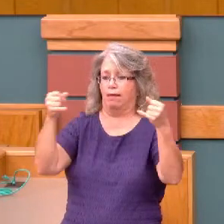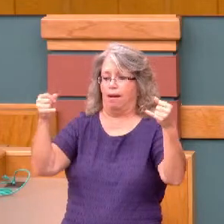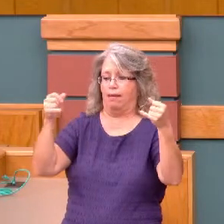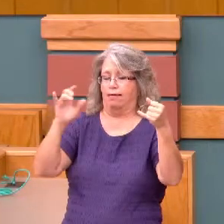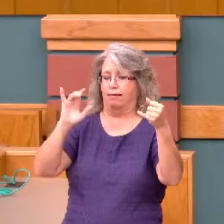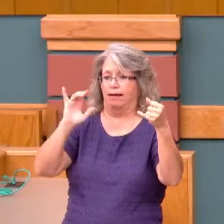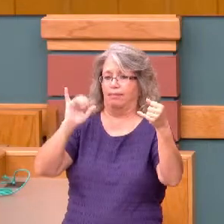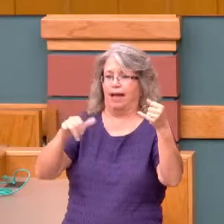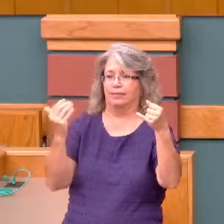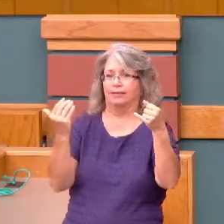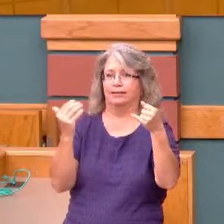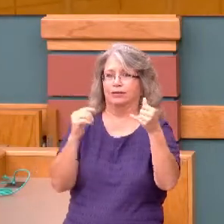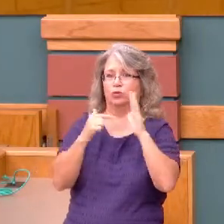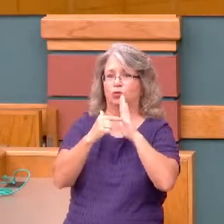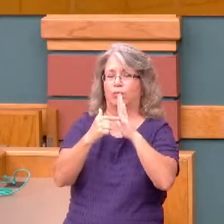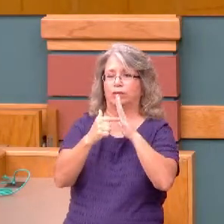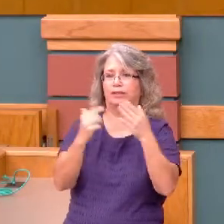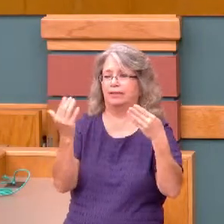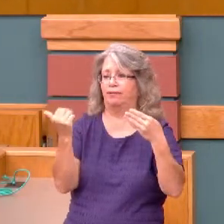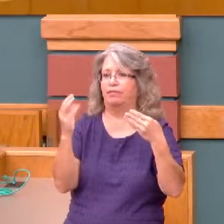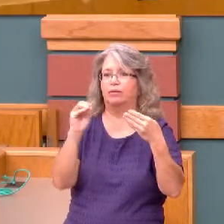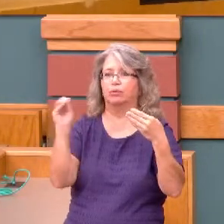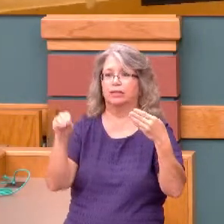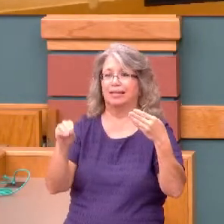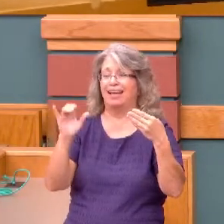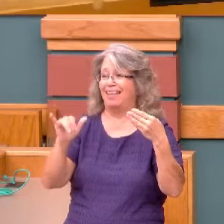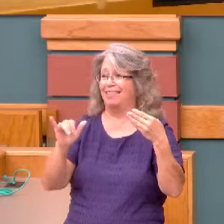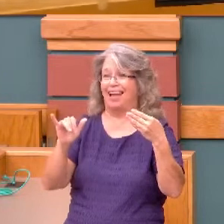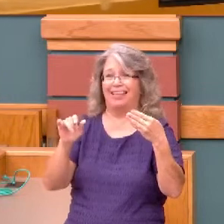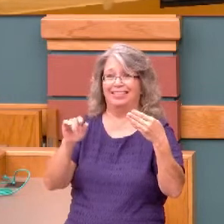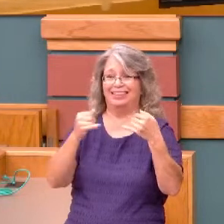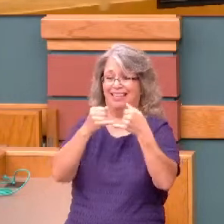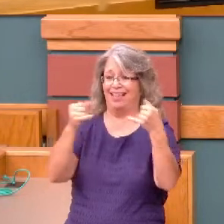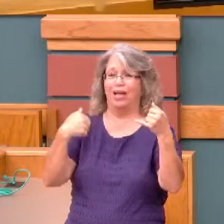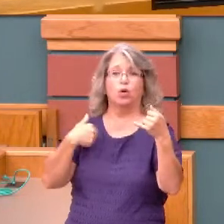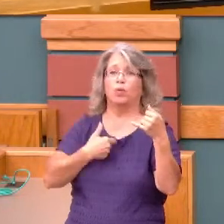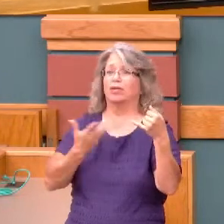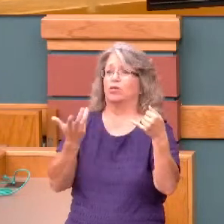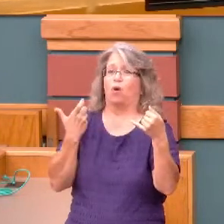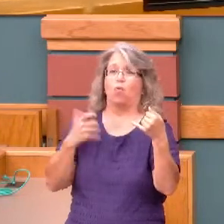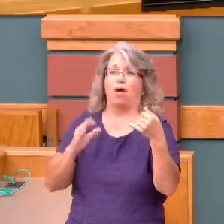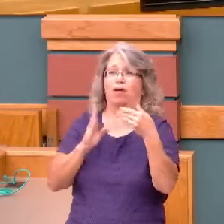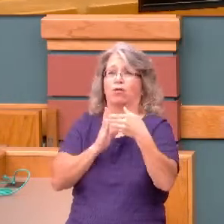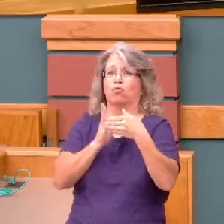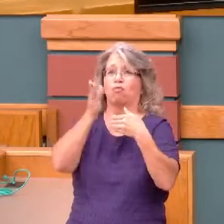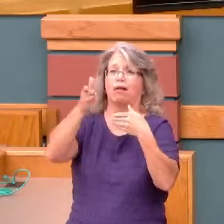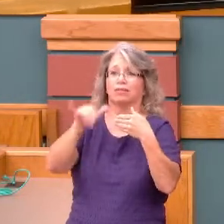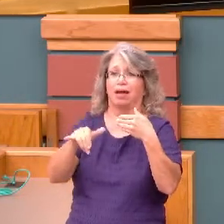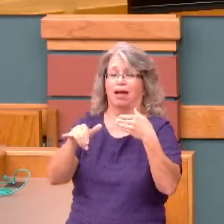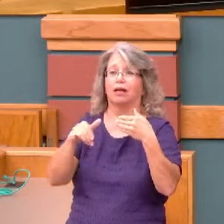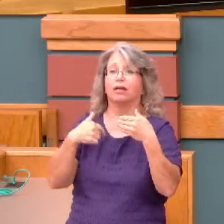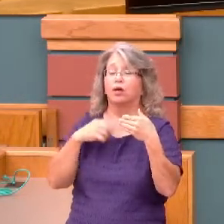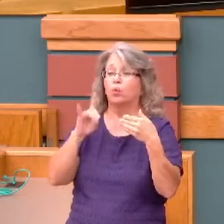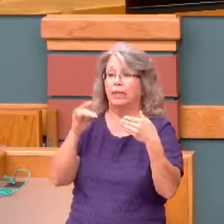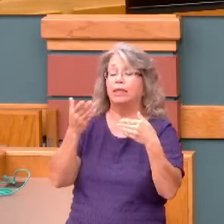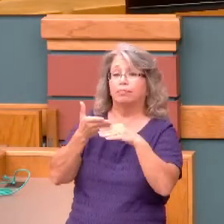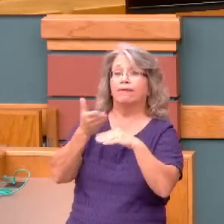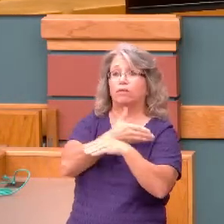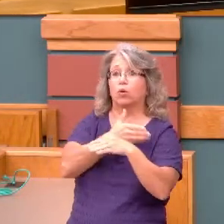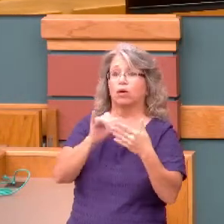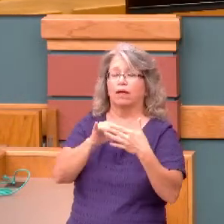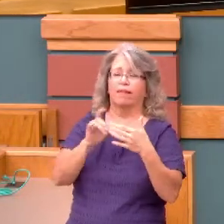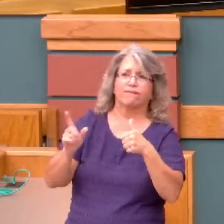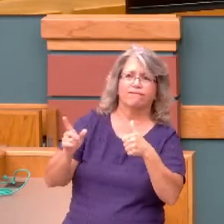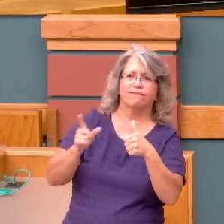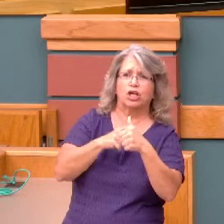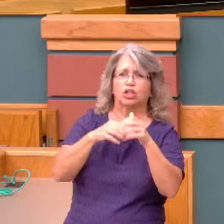This is our zone that we don't want to cross at any given time. But we've done it before, right? This was our first